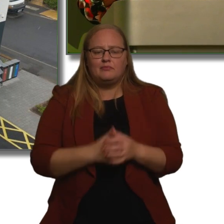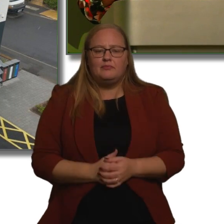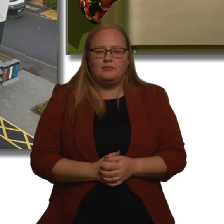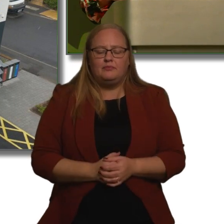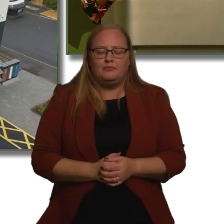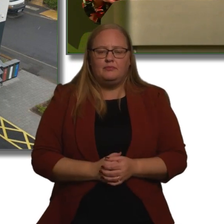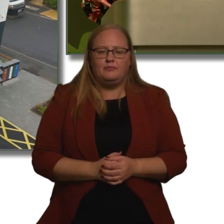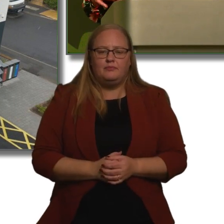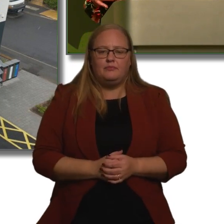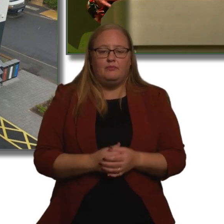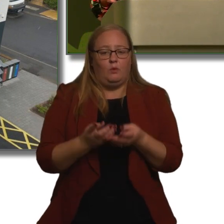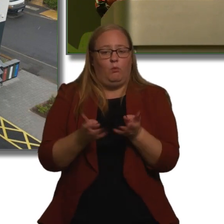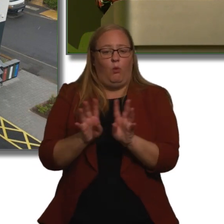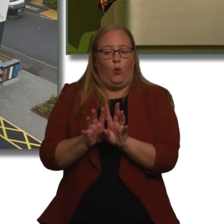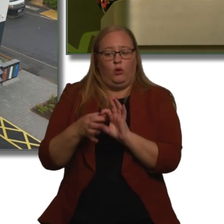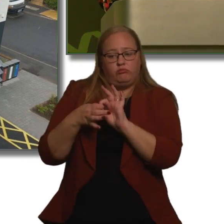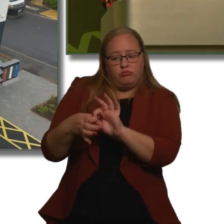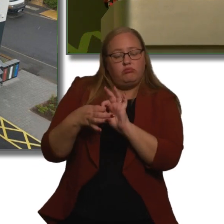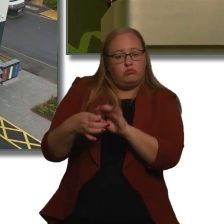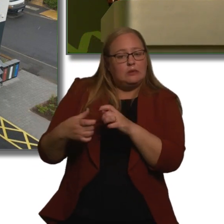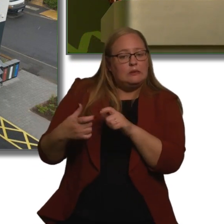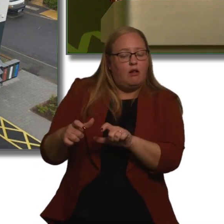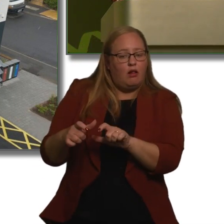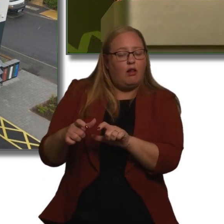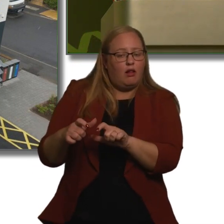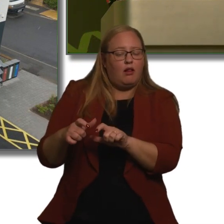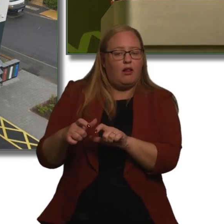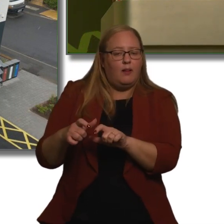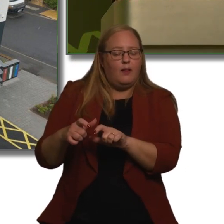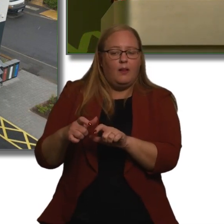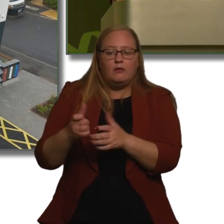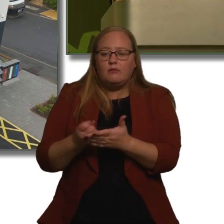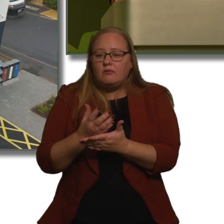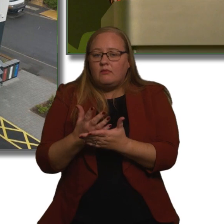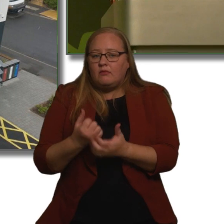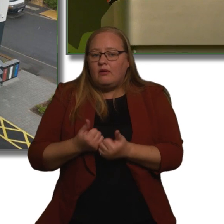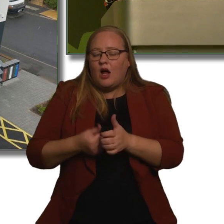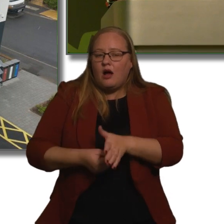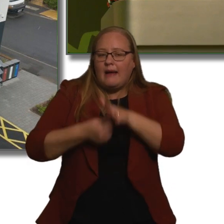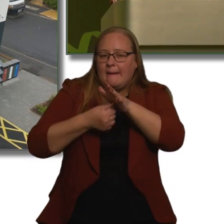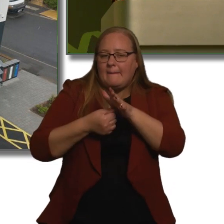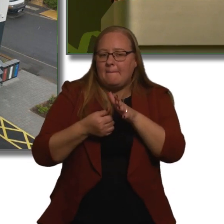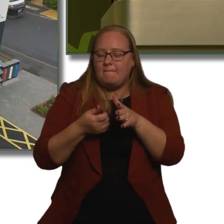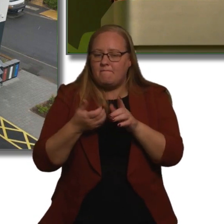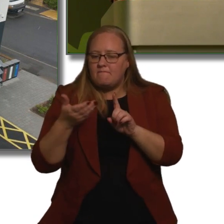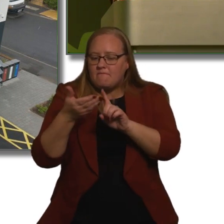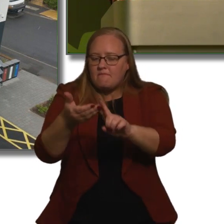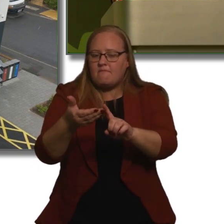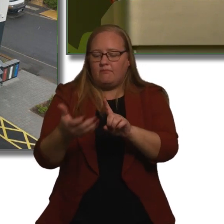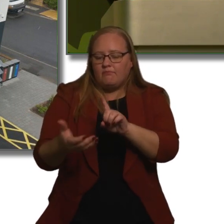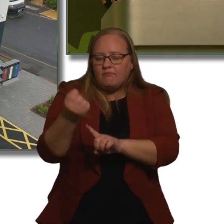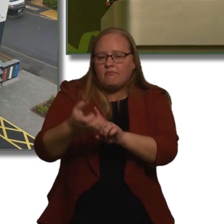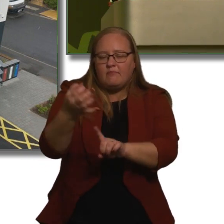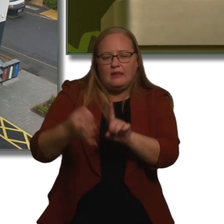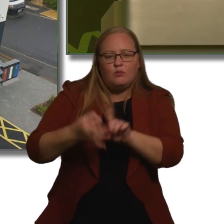continued to work with our board and deliver tangible improvements to our core objectives, to growing our membership,